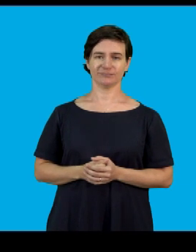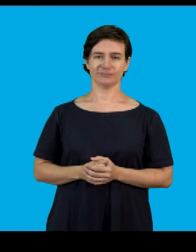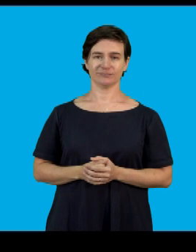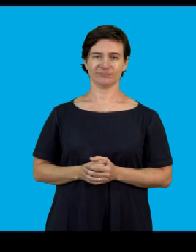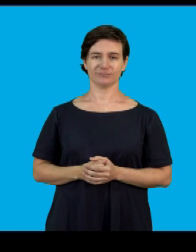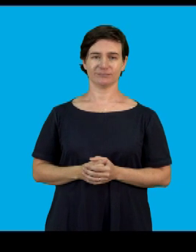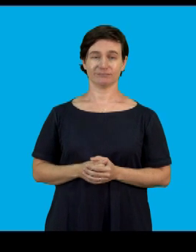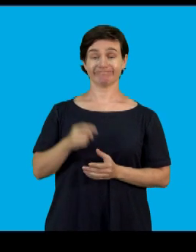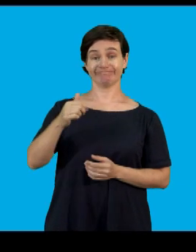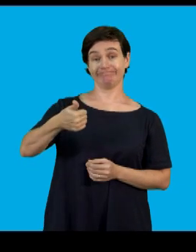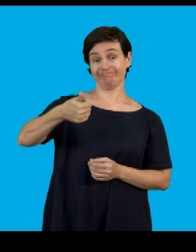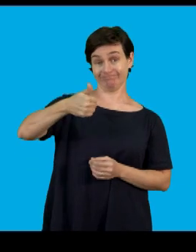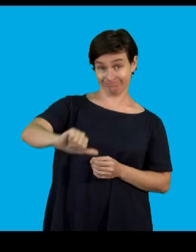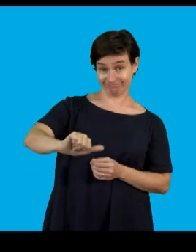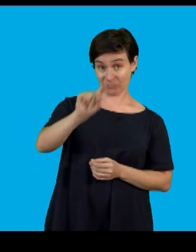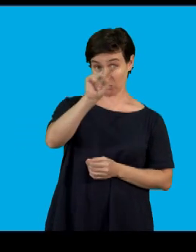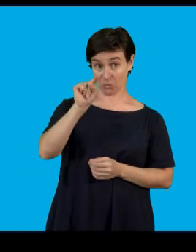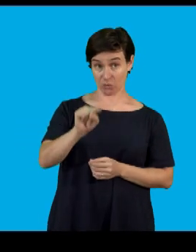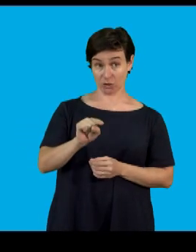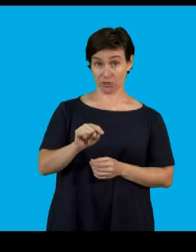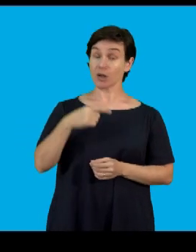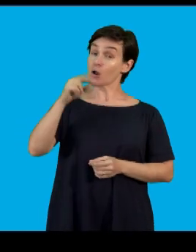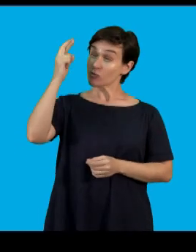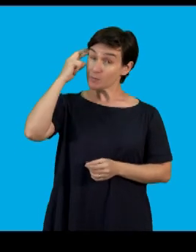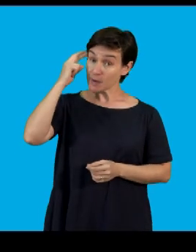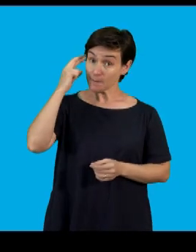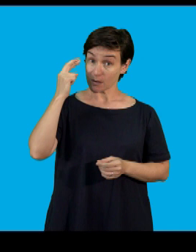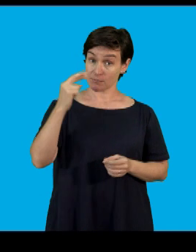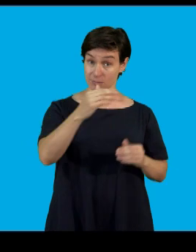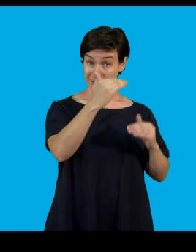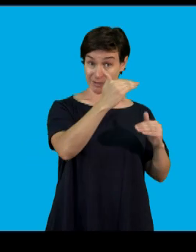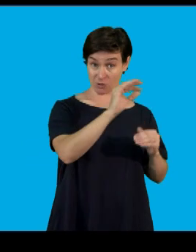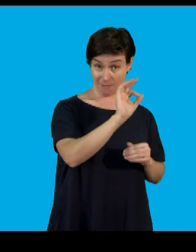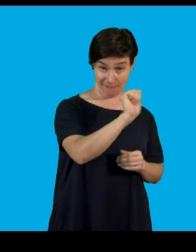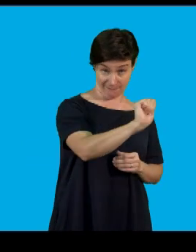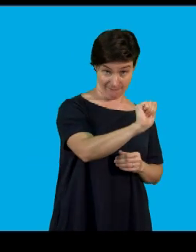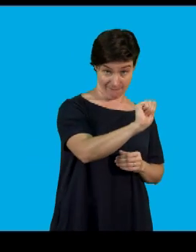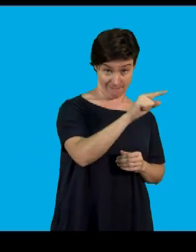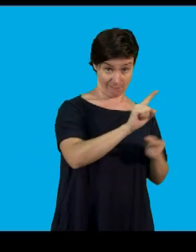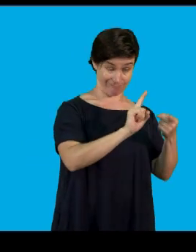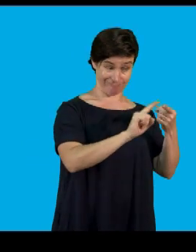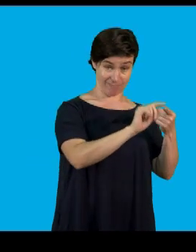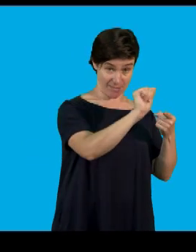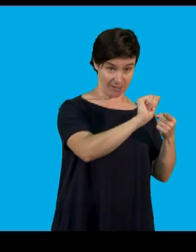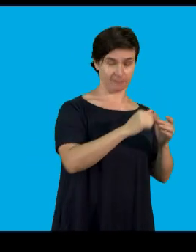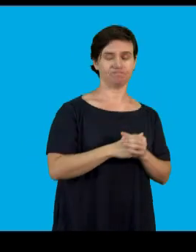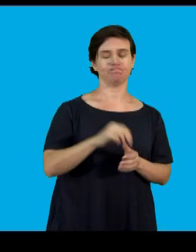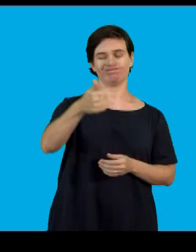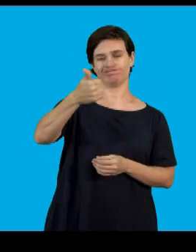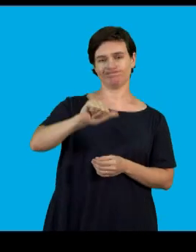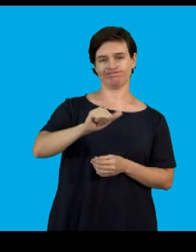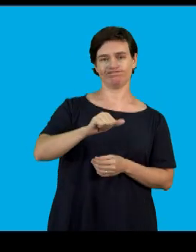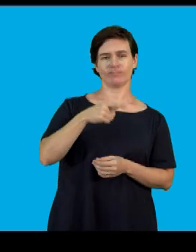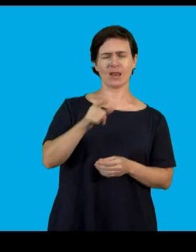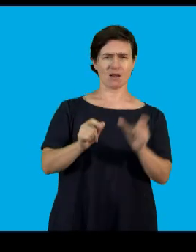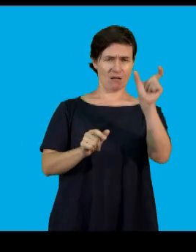so we're going to our 1.3, still in section A. Remember, there's only one answer in this question. So you need to choose